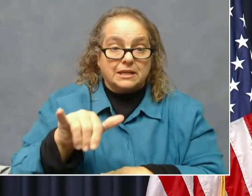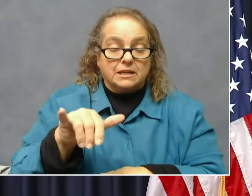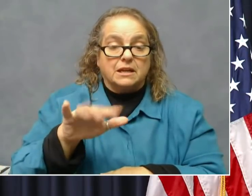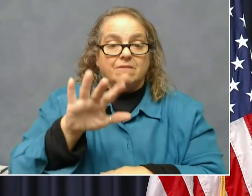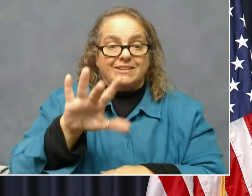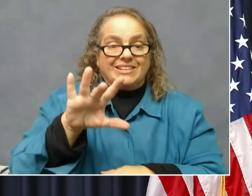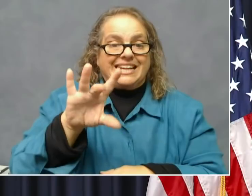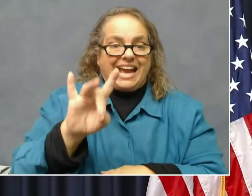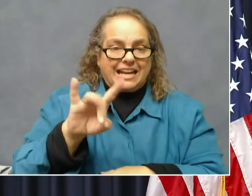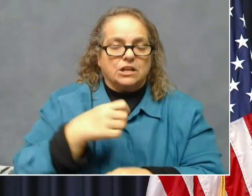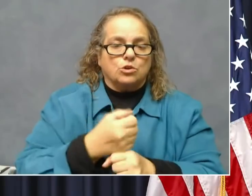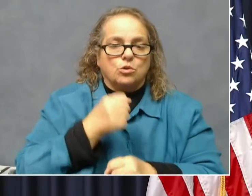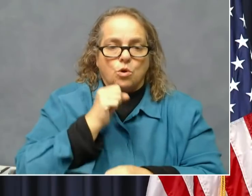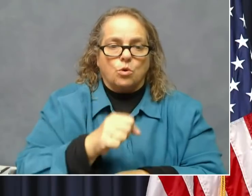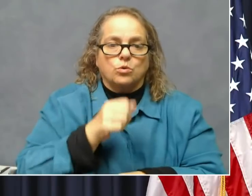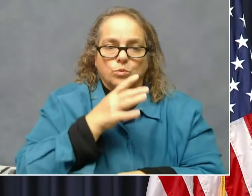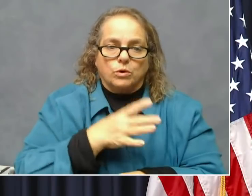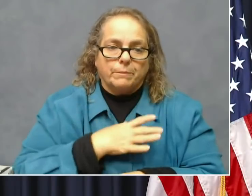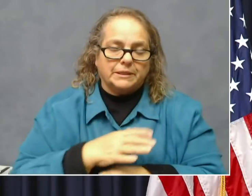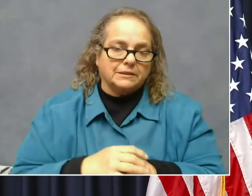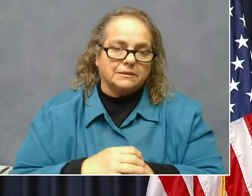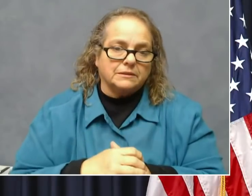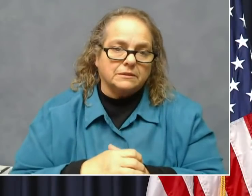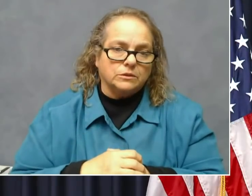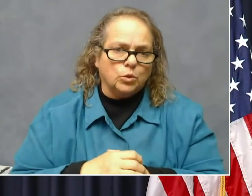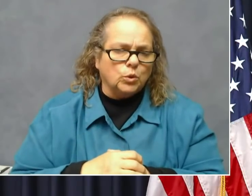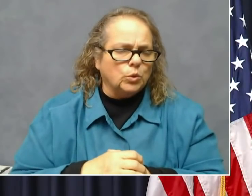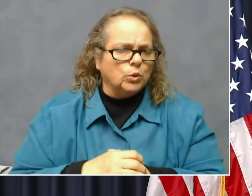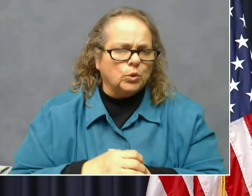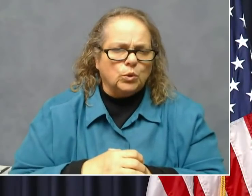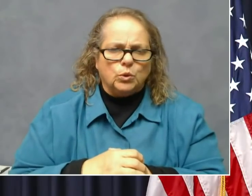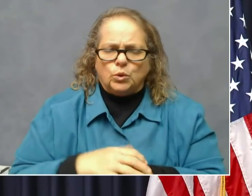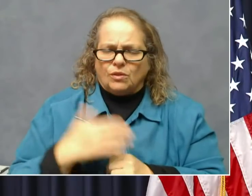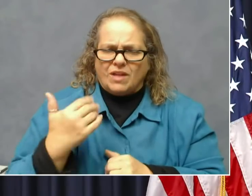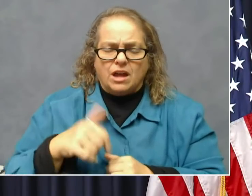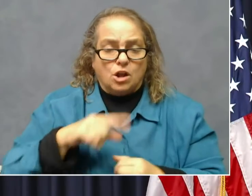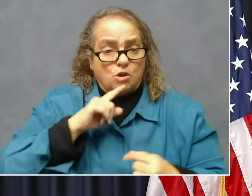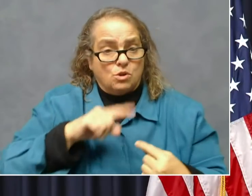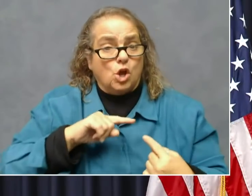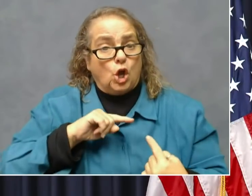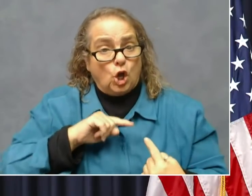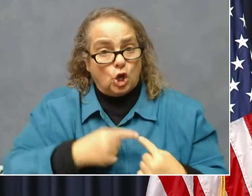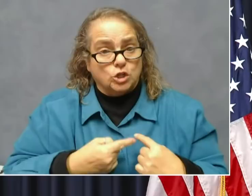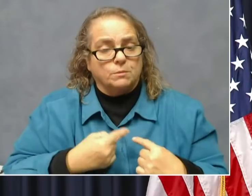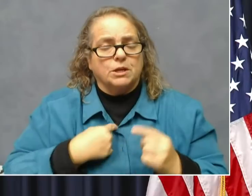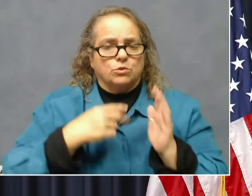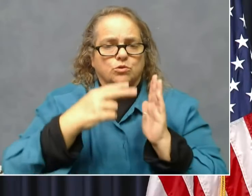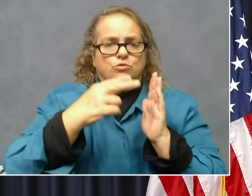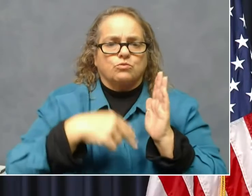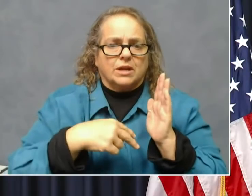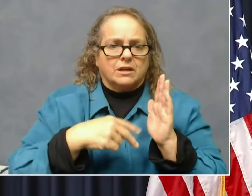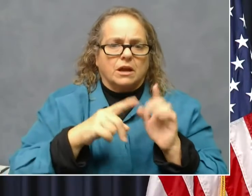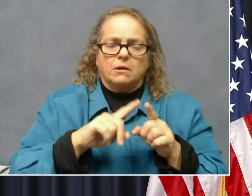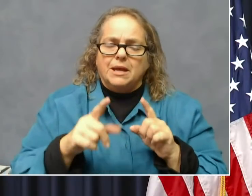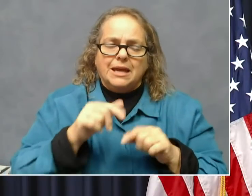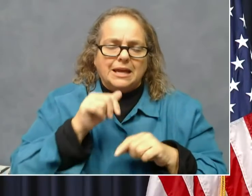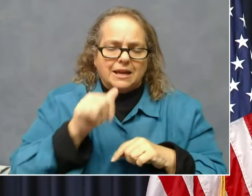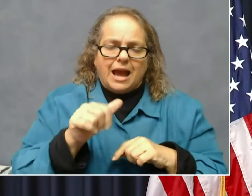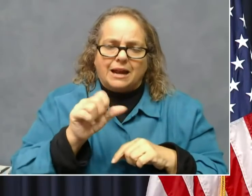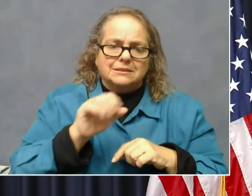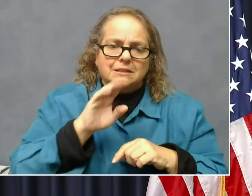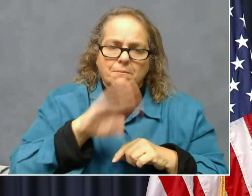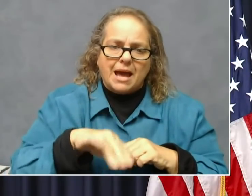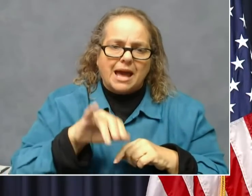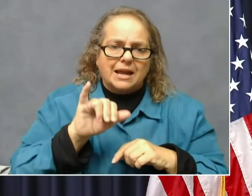woman. That hurts to read, but it doesn't hurt nearly as bad as these families are